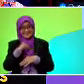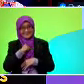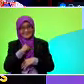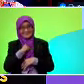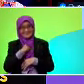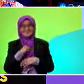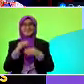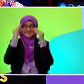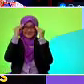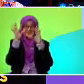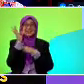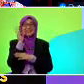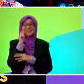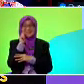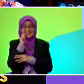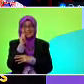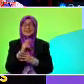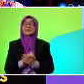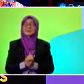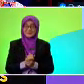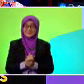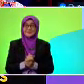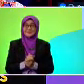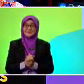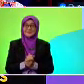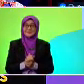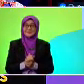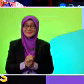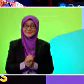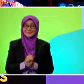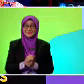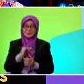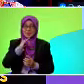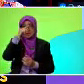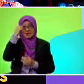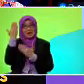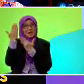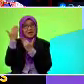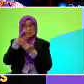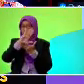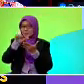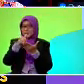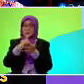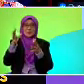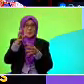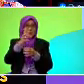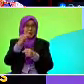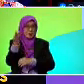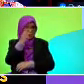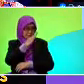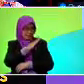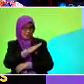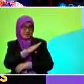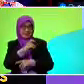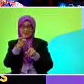Fatih Matuzara Othman, for being with us in this episode. I hope you will be benefited from this discussion, and I hope to see you again after this